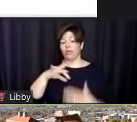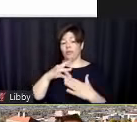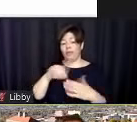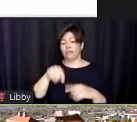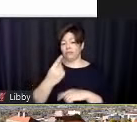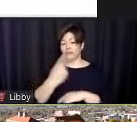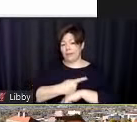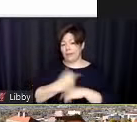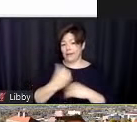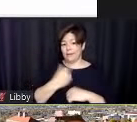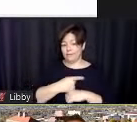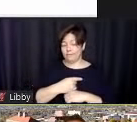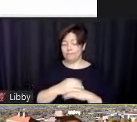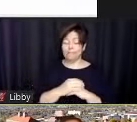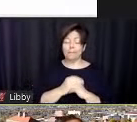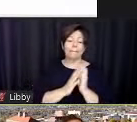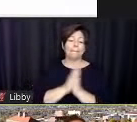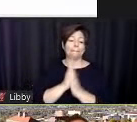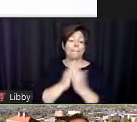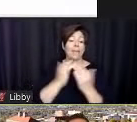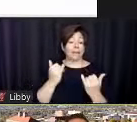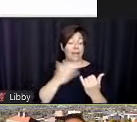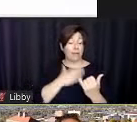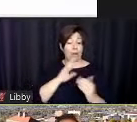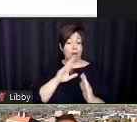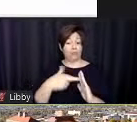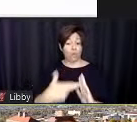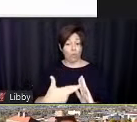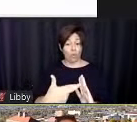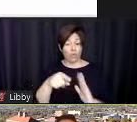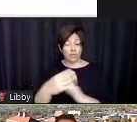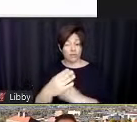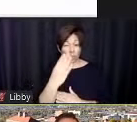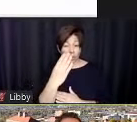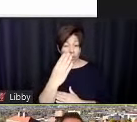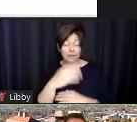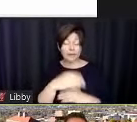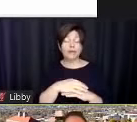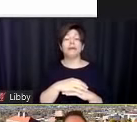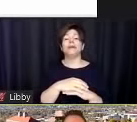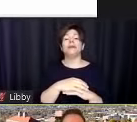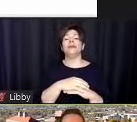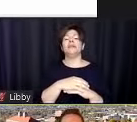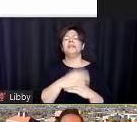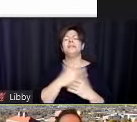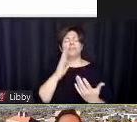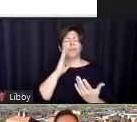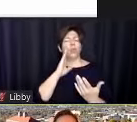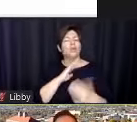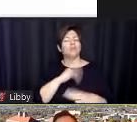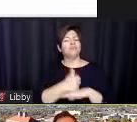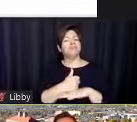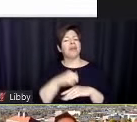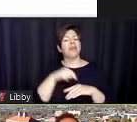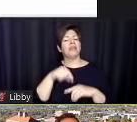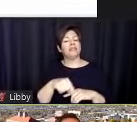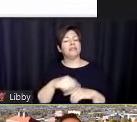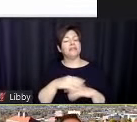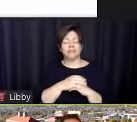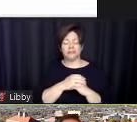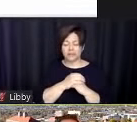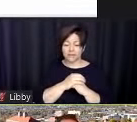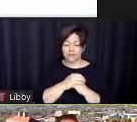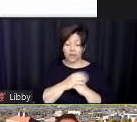the day. Now I see my role this morning is to kind of get us a bit established with this idea of, are we gonna be